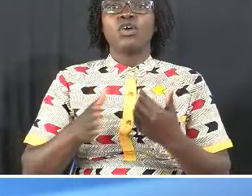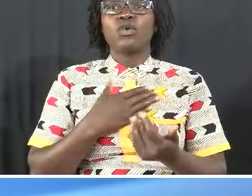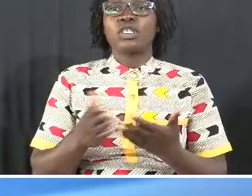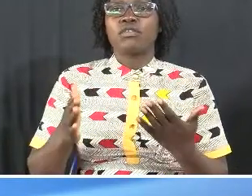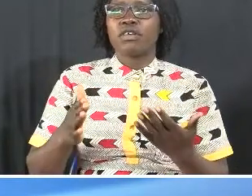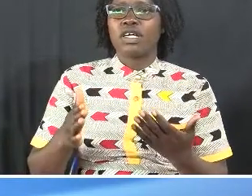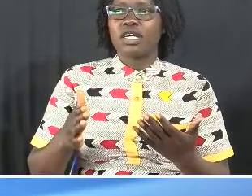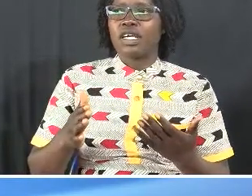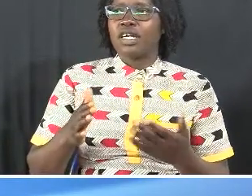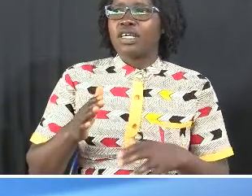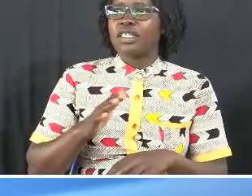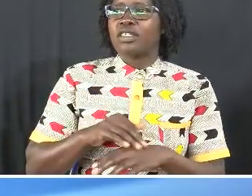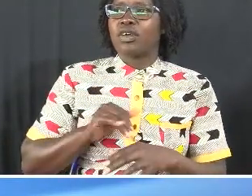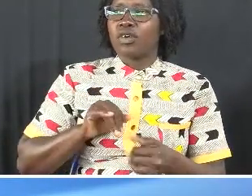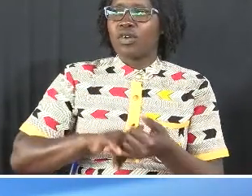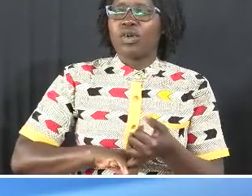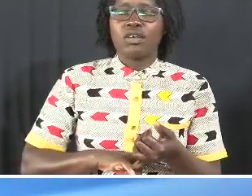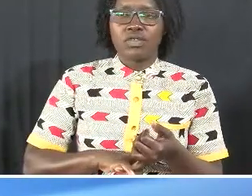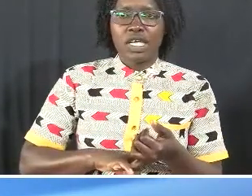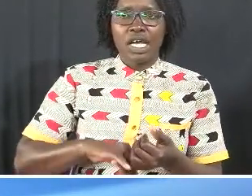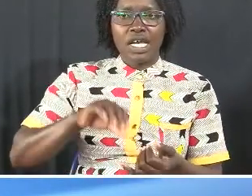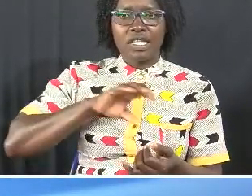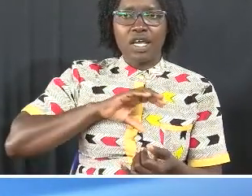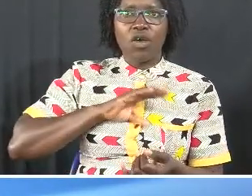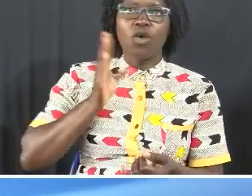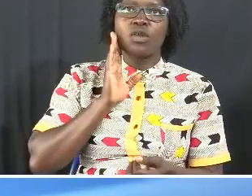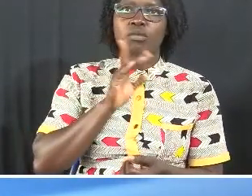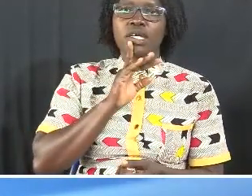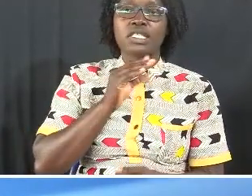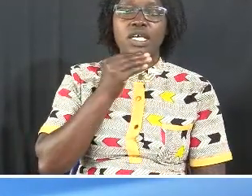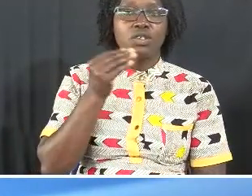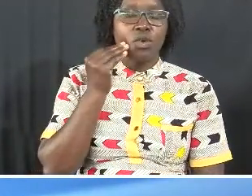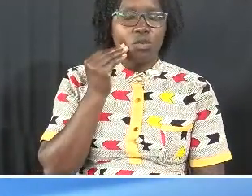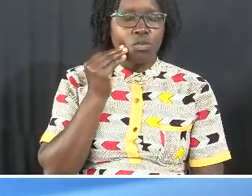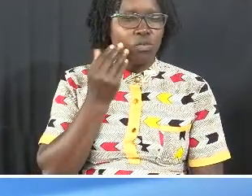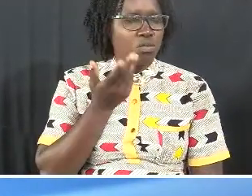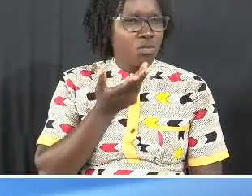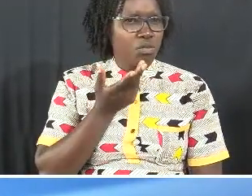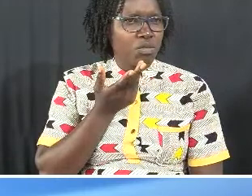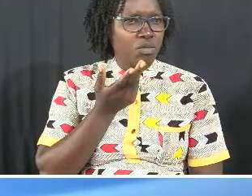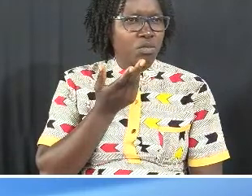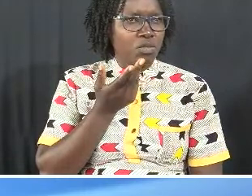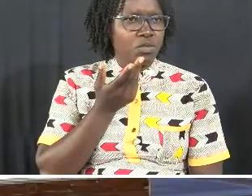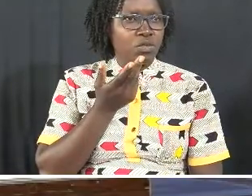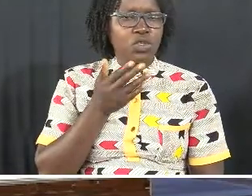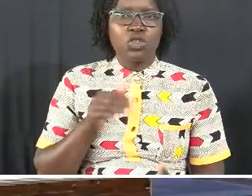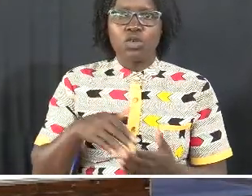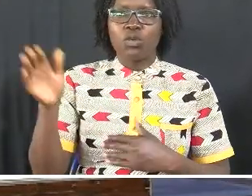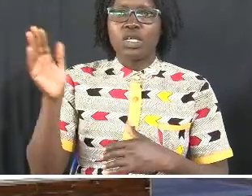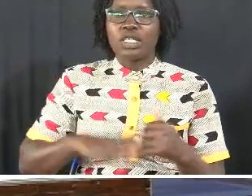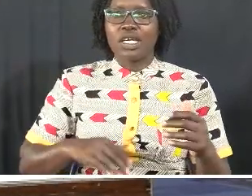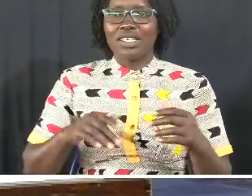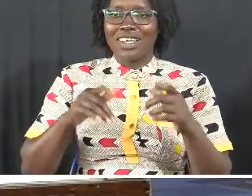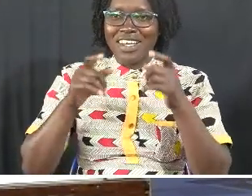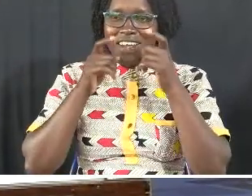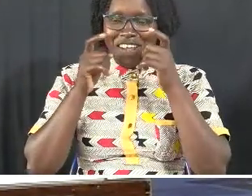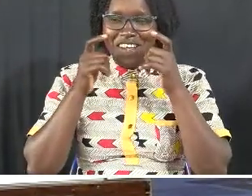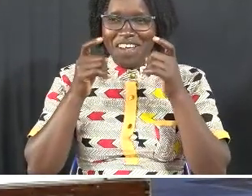family. And their own parent is at home. You are more wicked than Satan